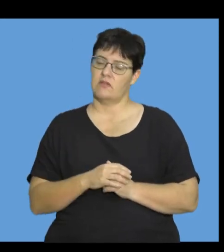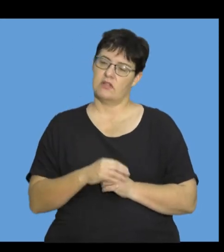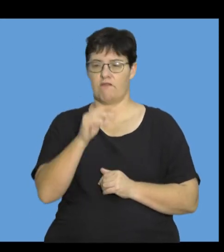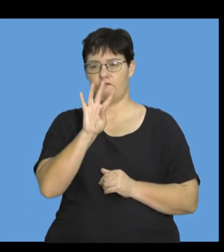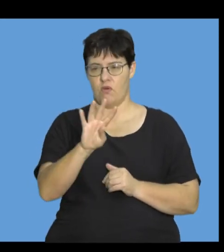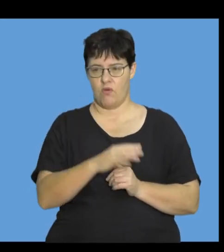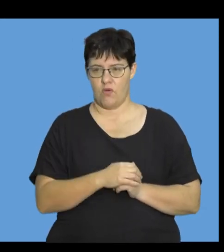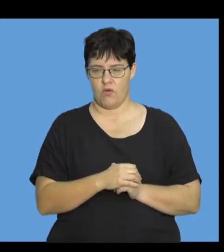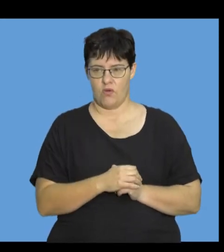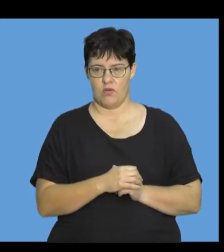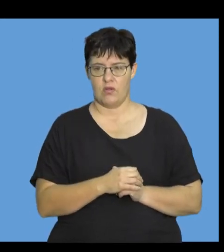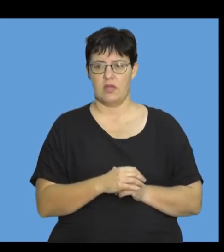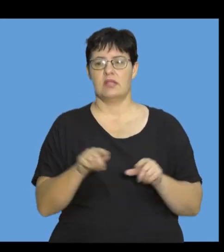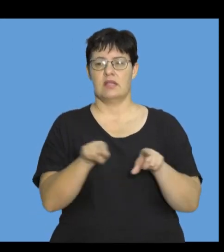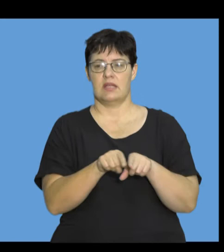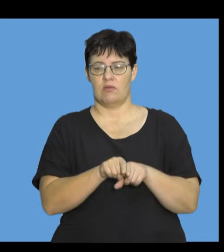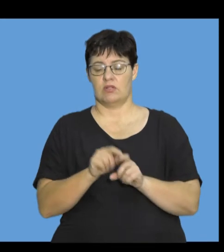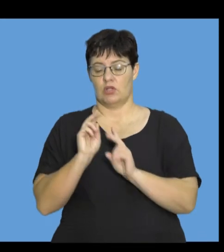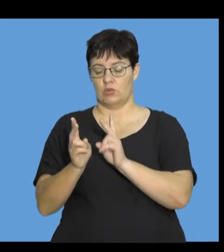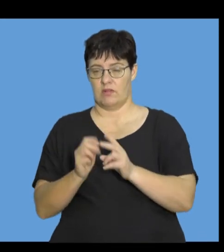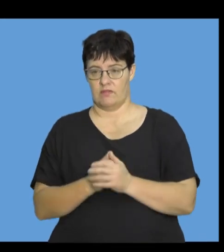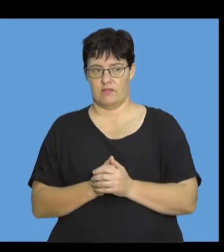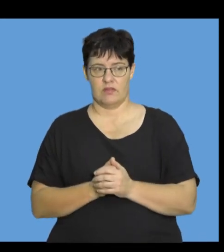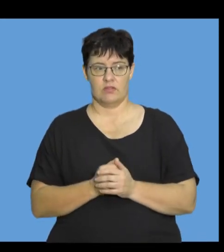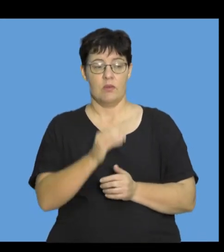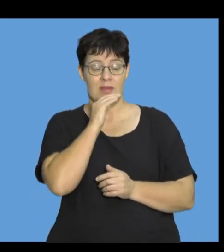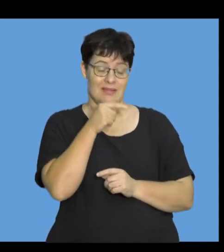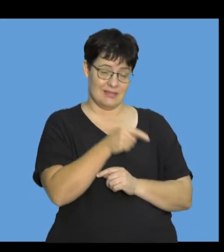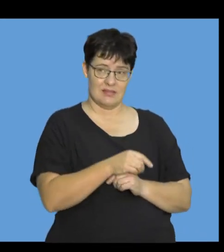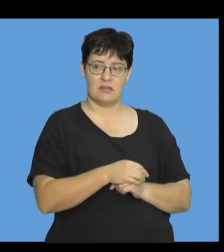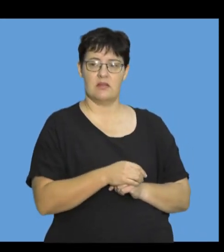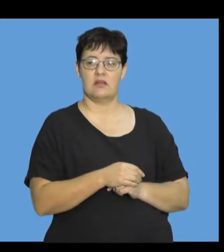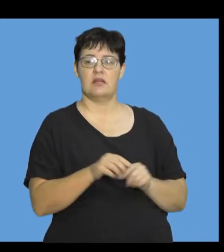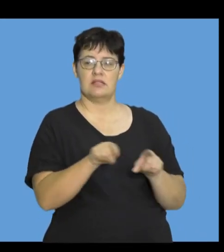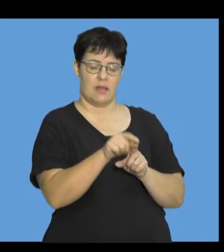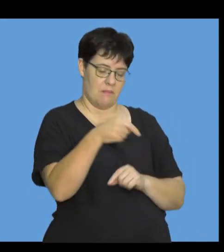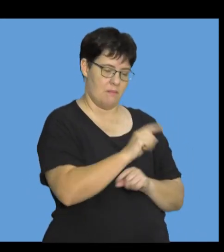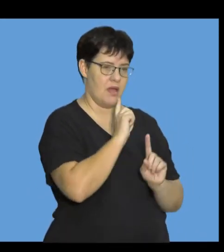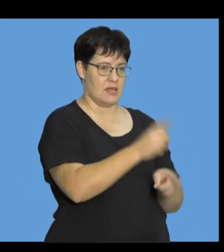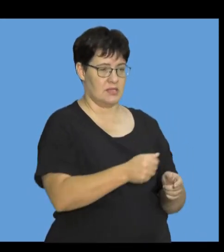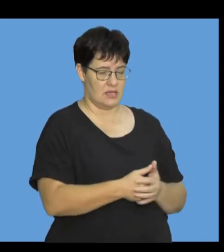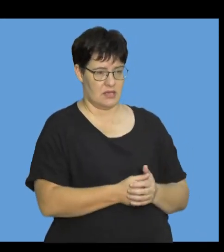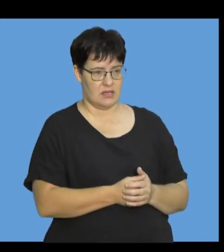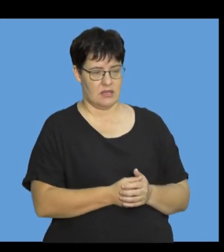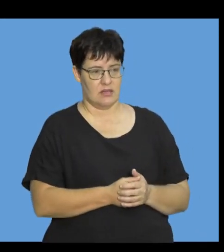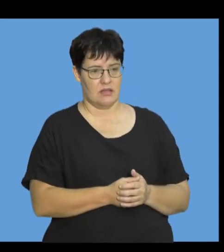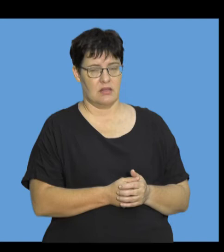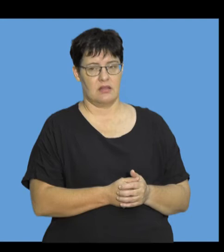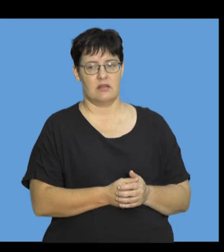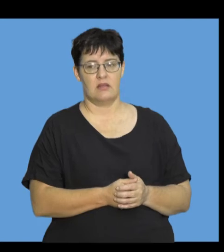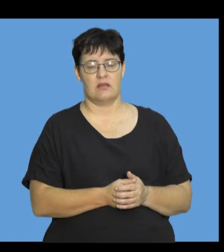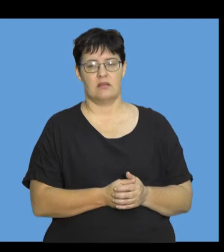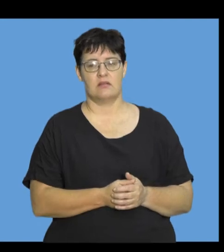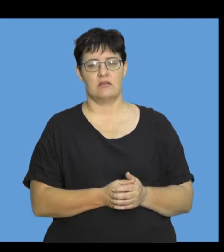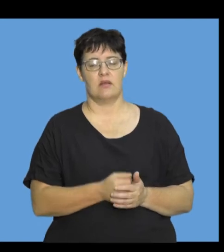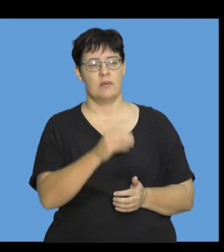2 squared is 4. I minus that, and this will give me 12, which is the same as that answer there. So